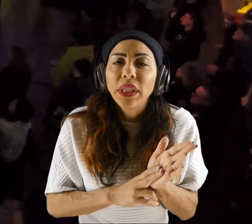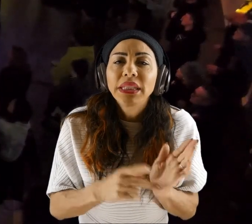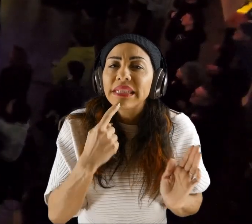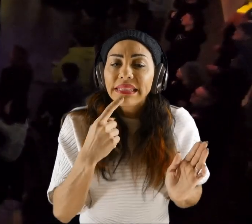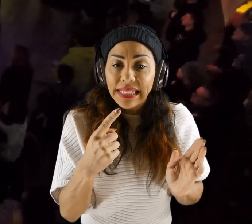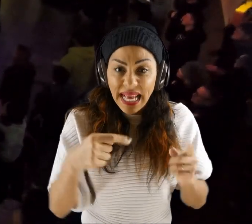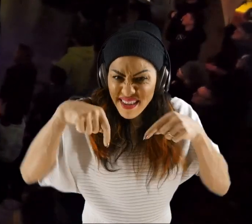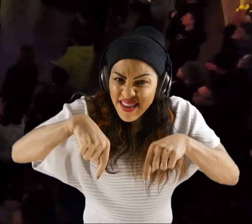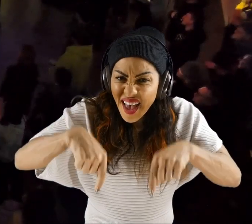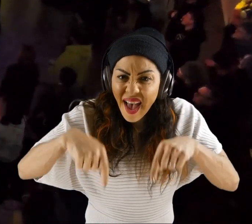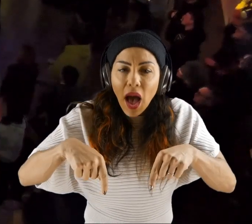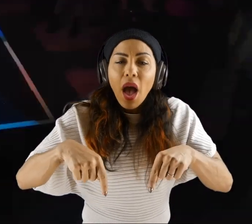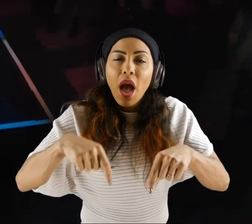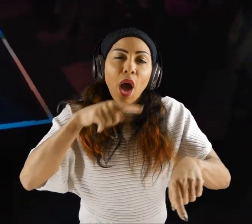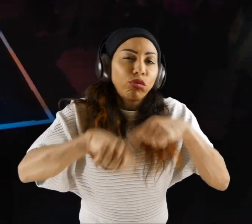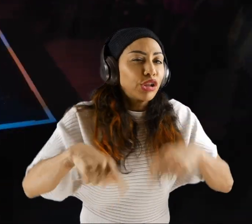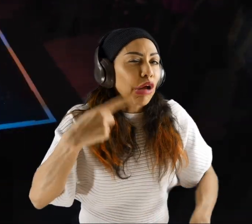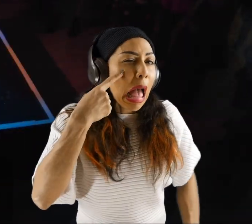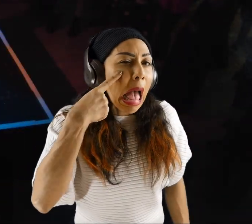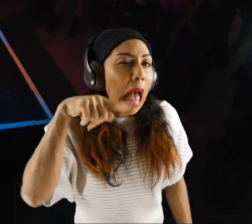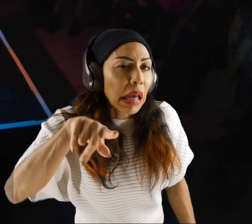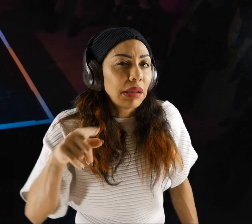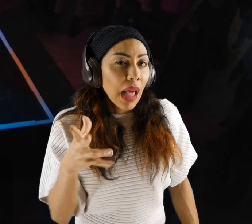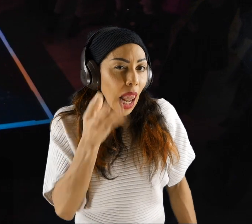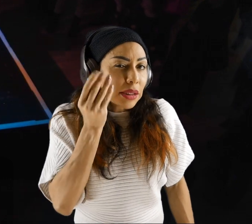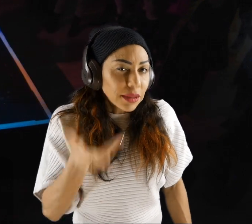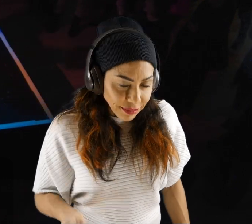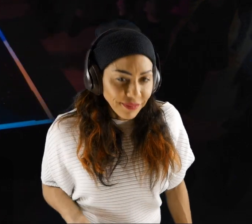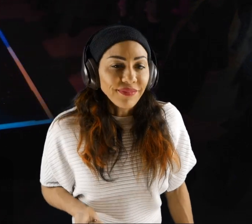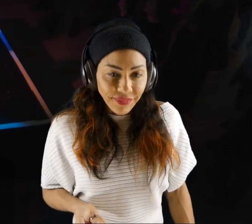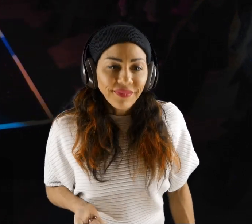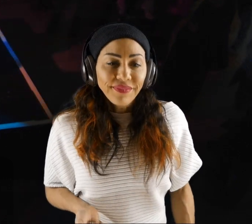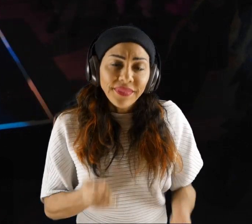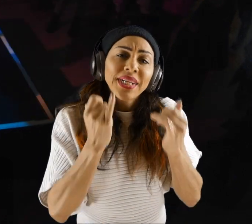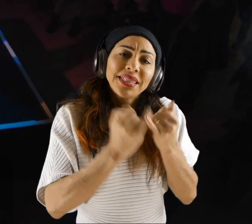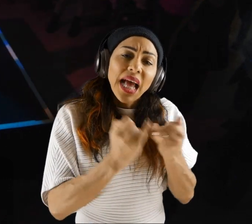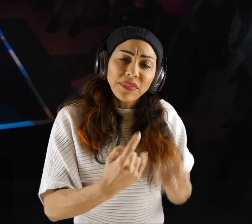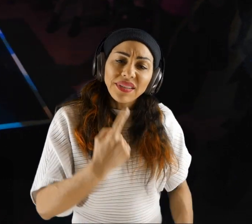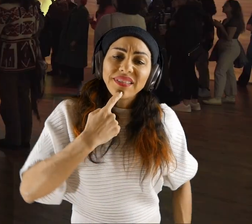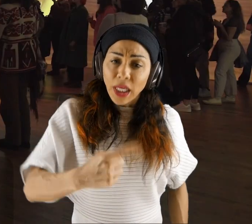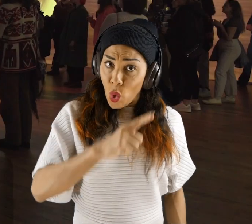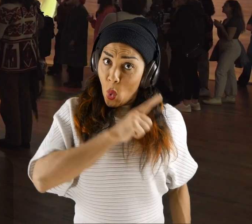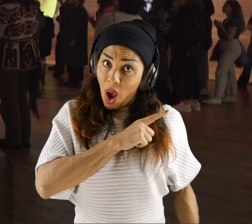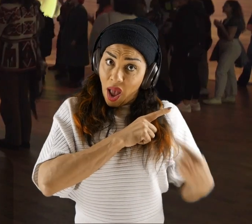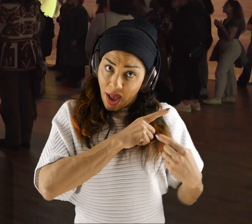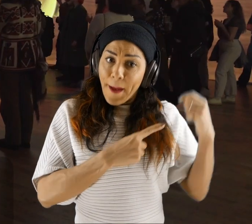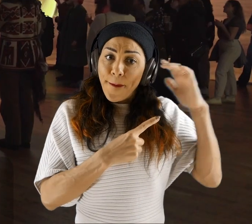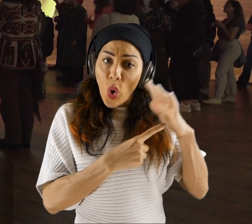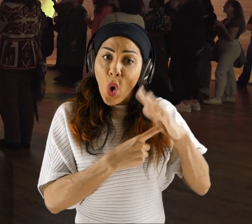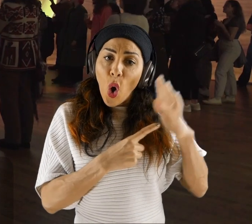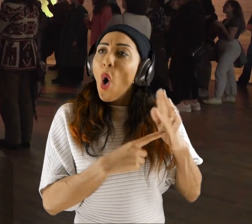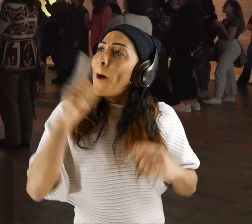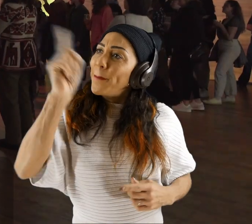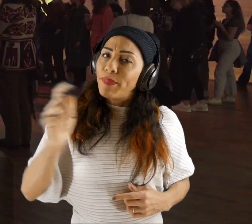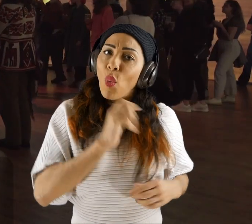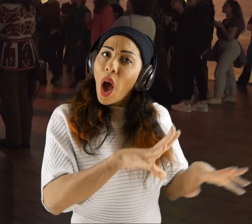you. Who knows about Simon Says inside? Alright, let's try this. Listen. Simon